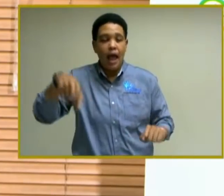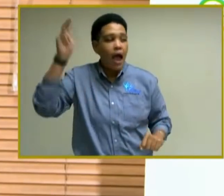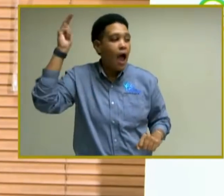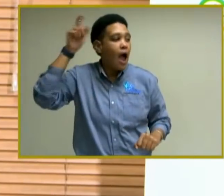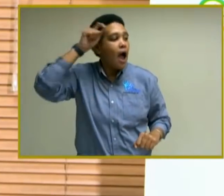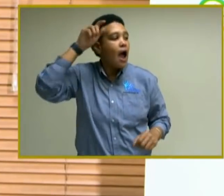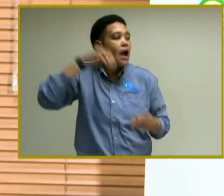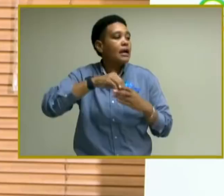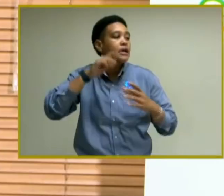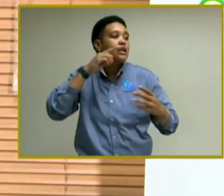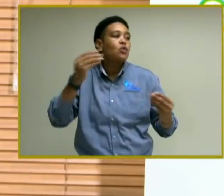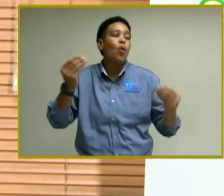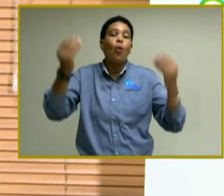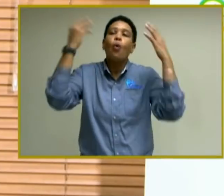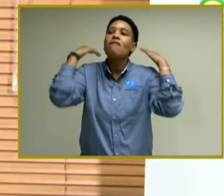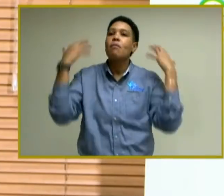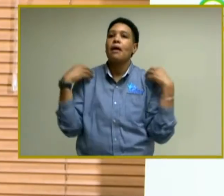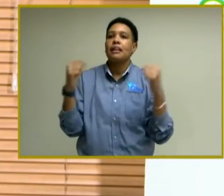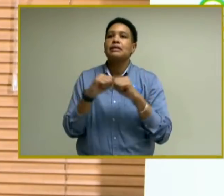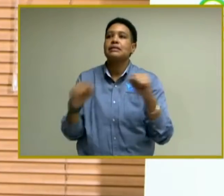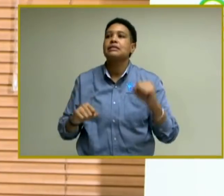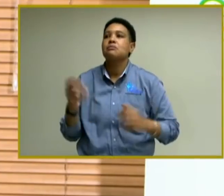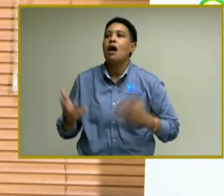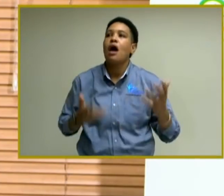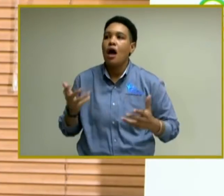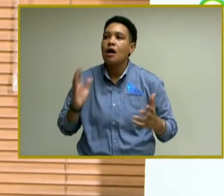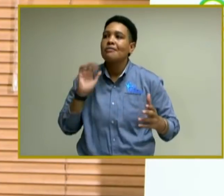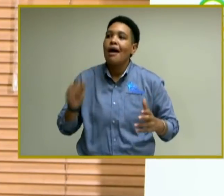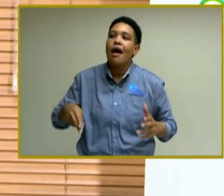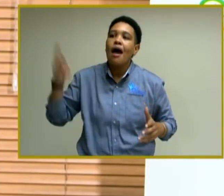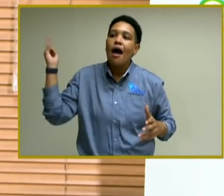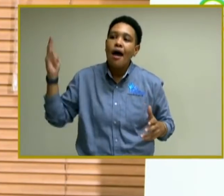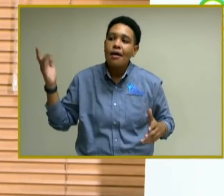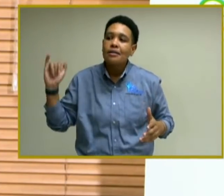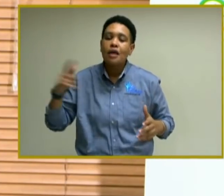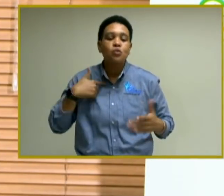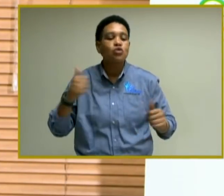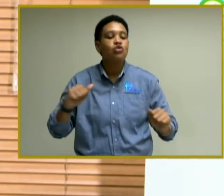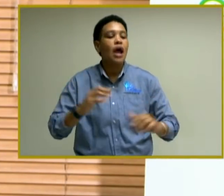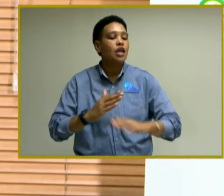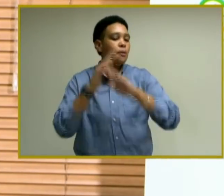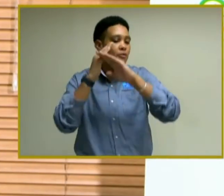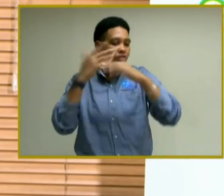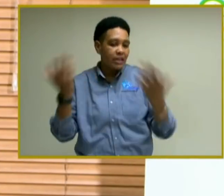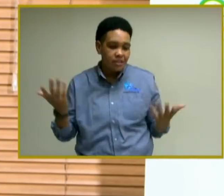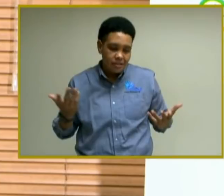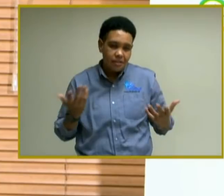in an overwhelmed health system, and that's exactly what we're trying to prevent. The